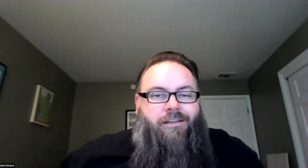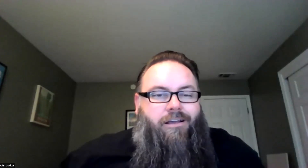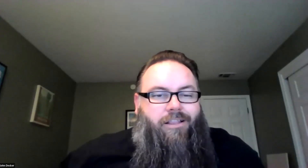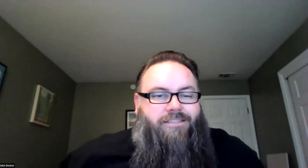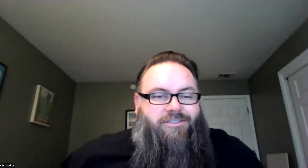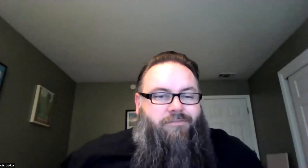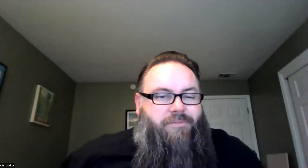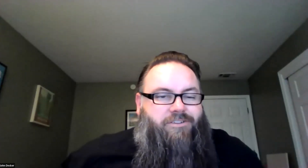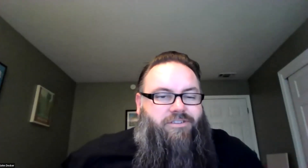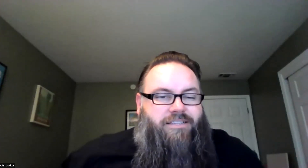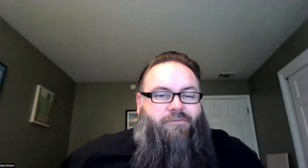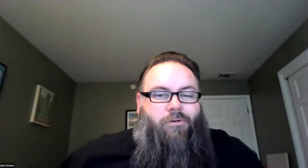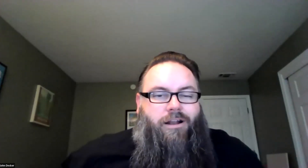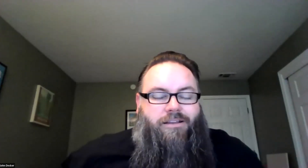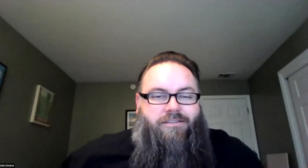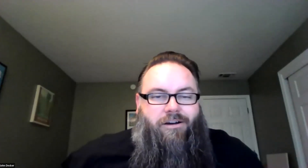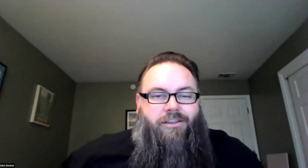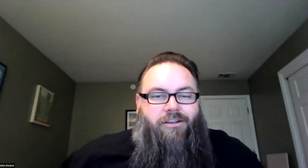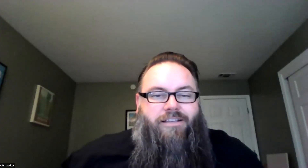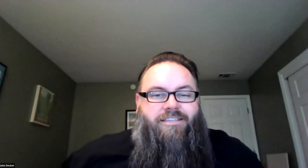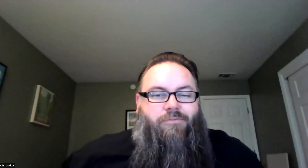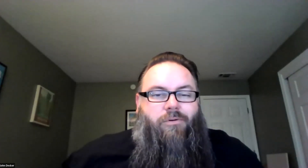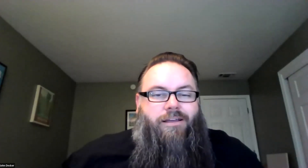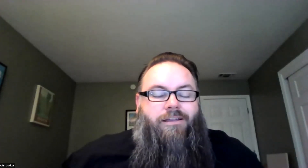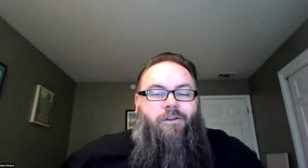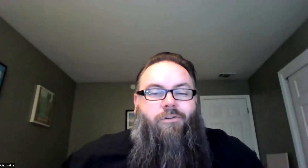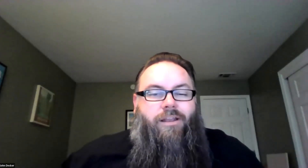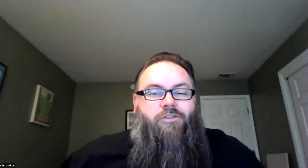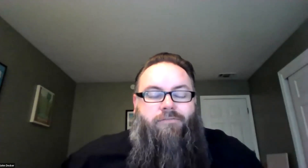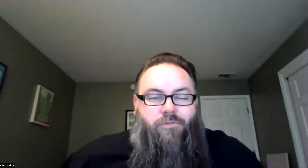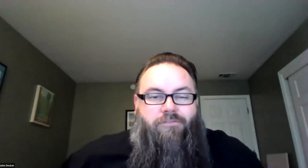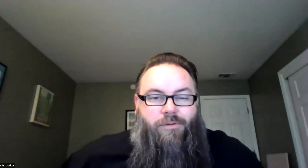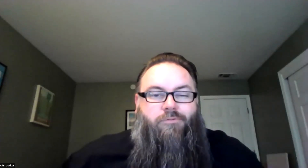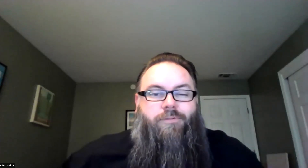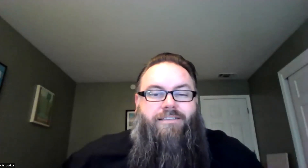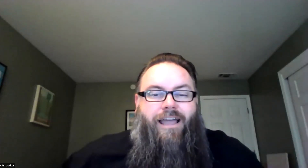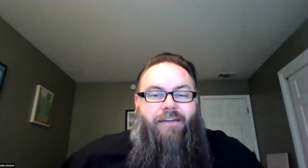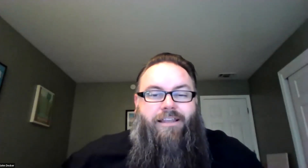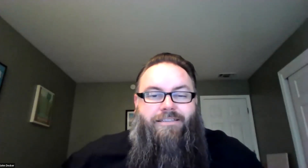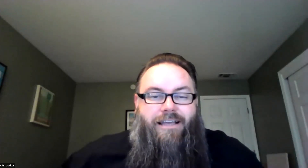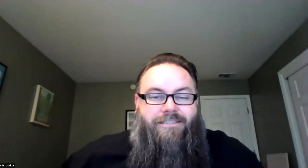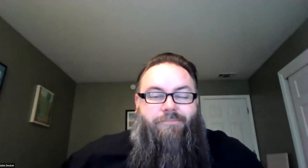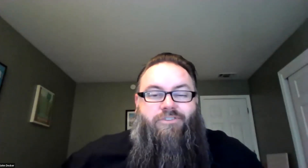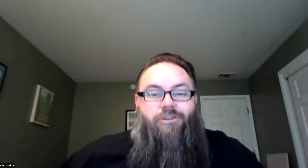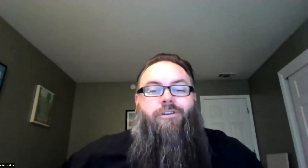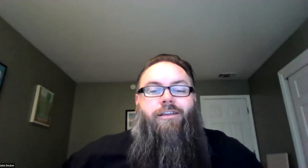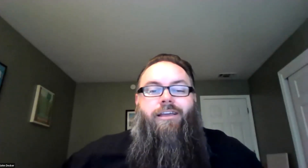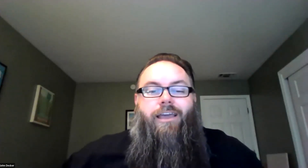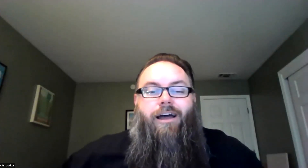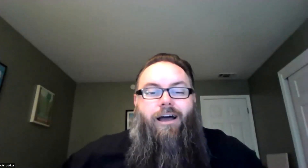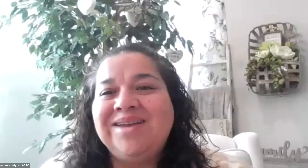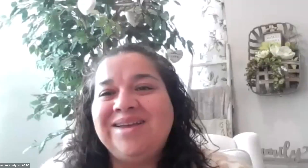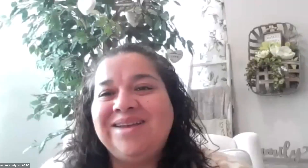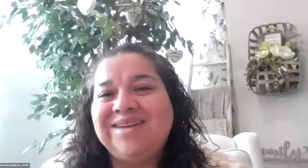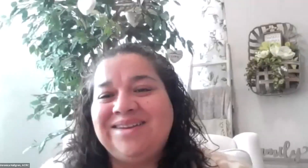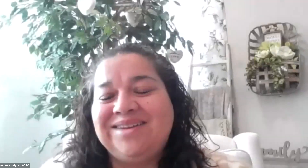Danny. Clients and Service Managers. I see Veronica's on here. I see Rowena. Rowena, you have to wave to people because I have that exact same shirt.